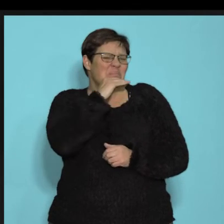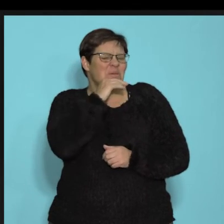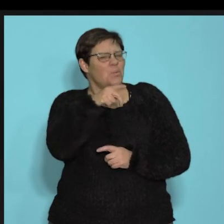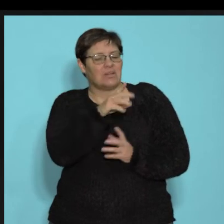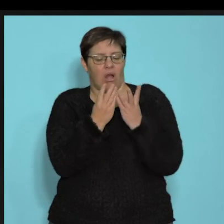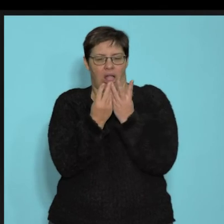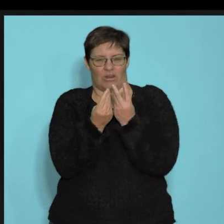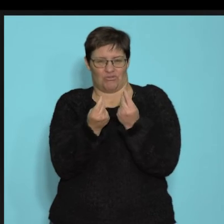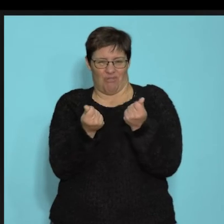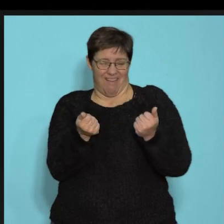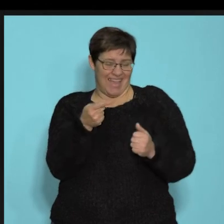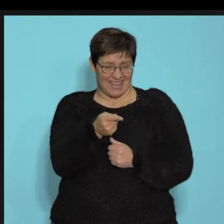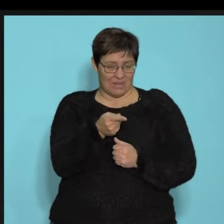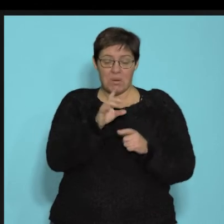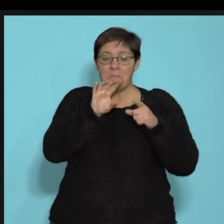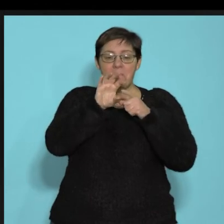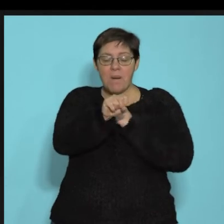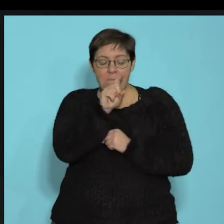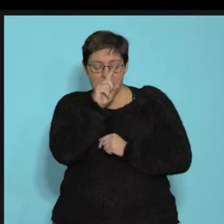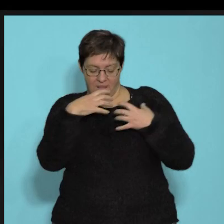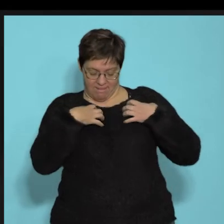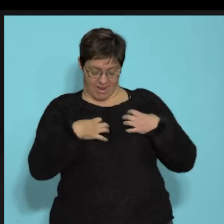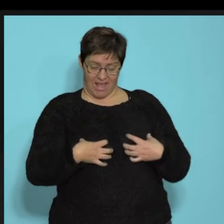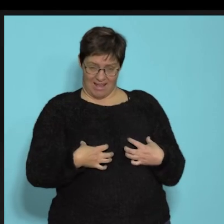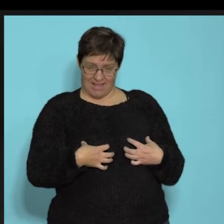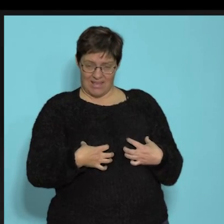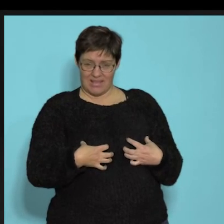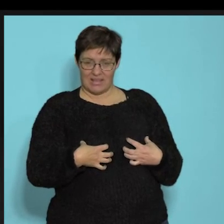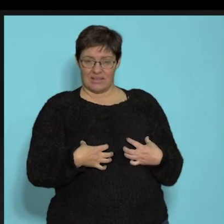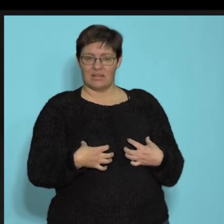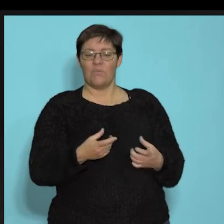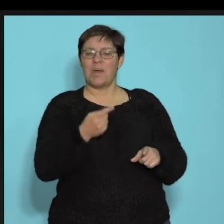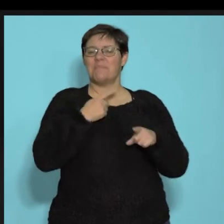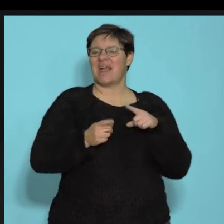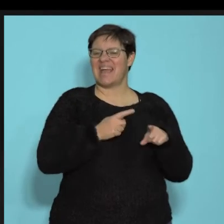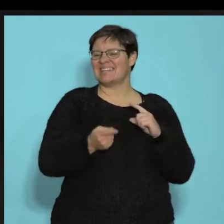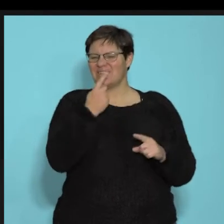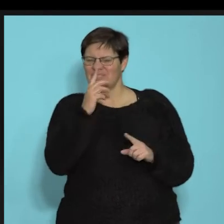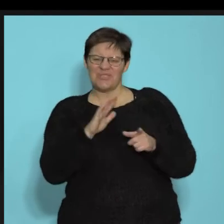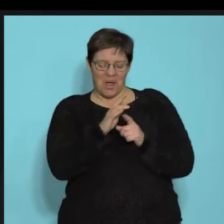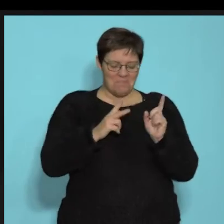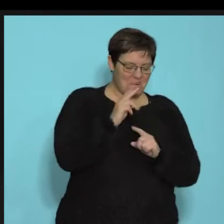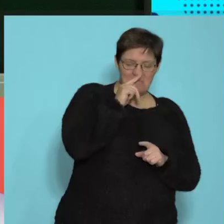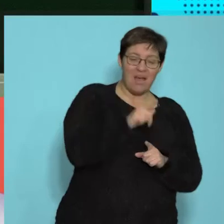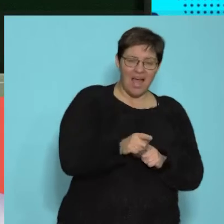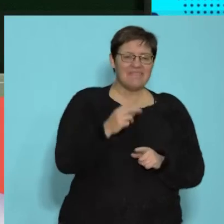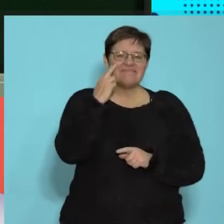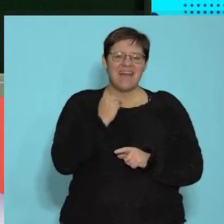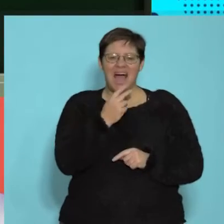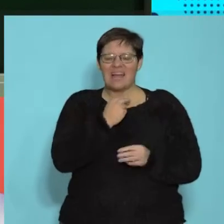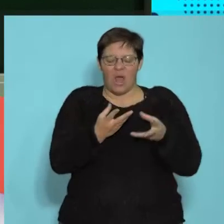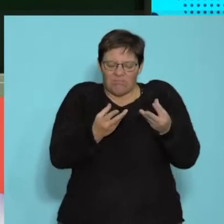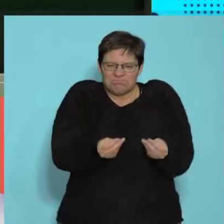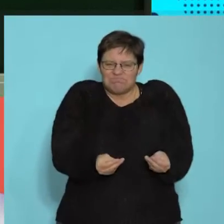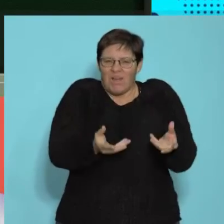out. So what you will find when you look at the lungs, as I said, when I played with the lungs for the dissection, it was so nice